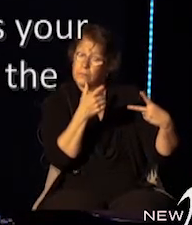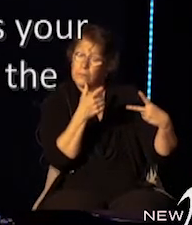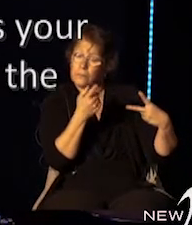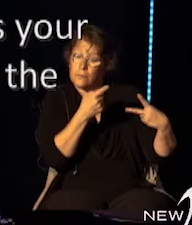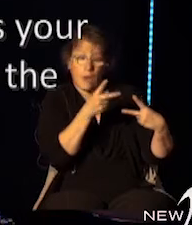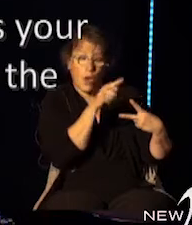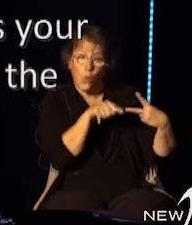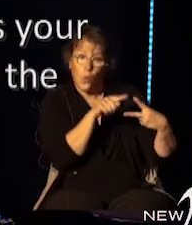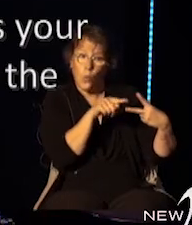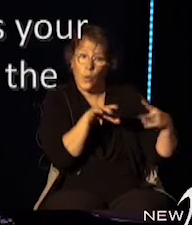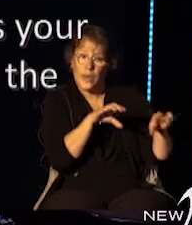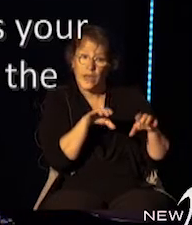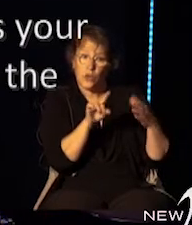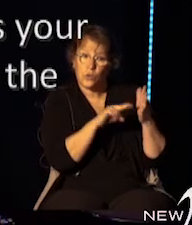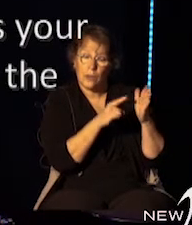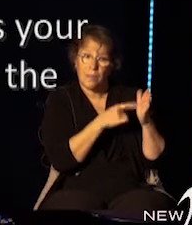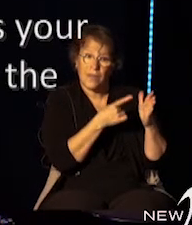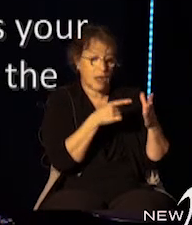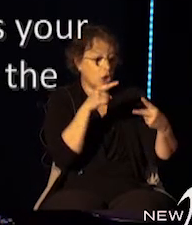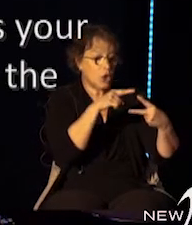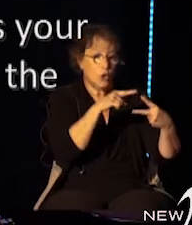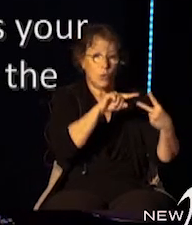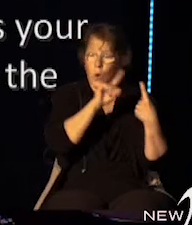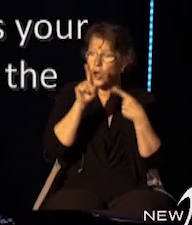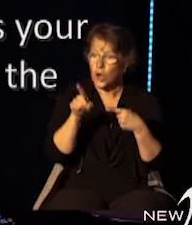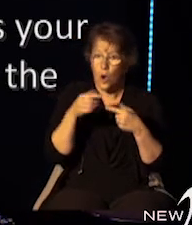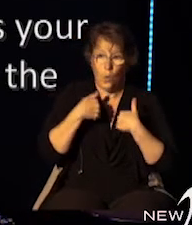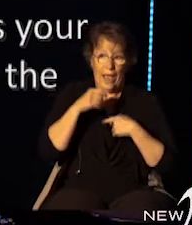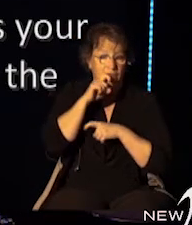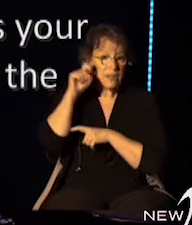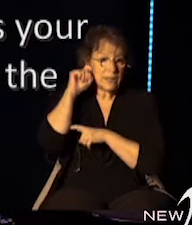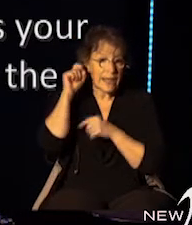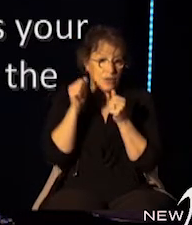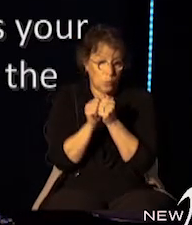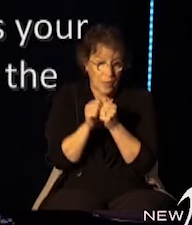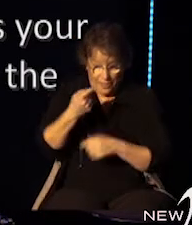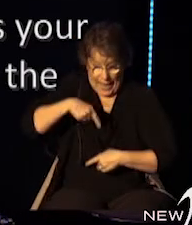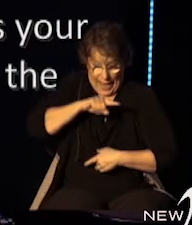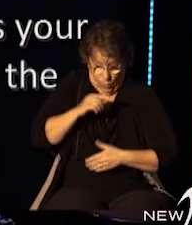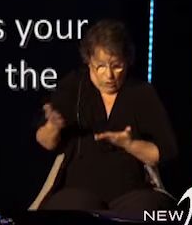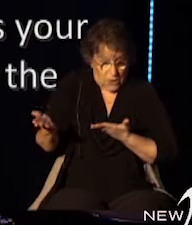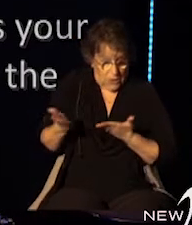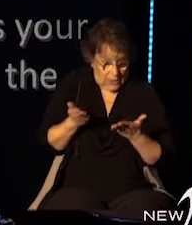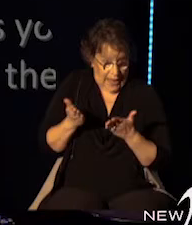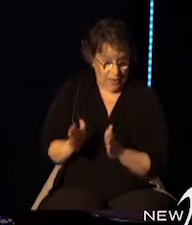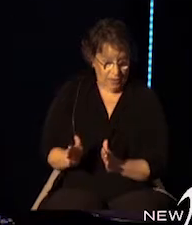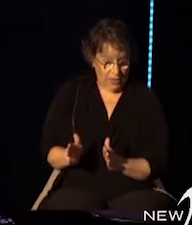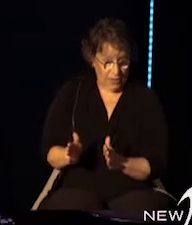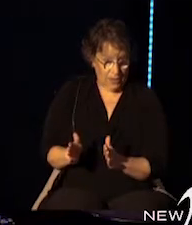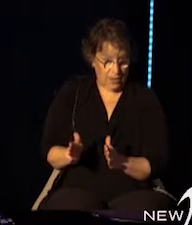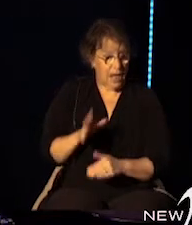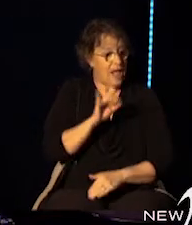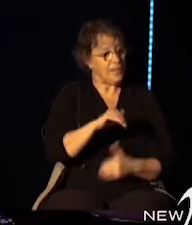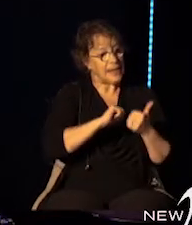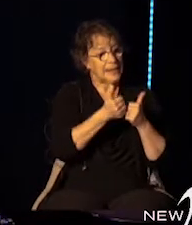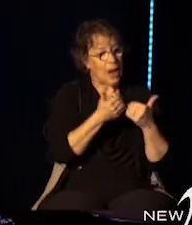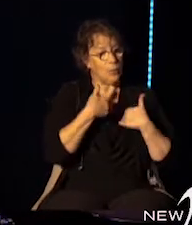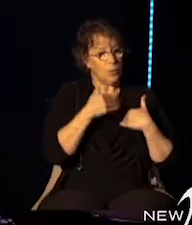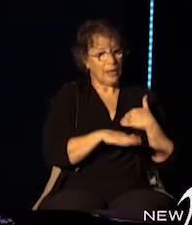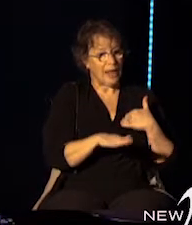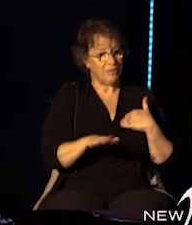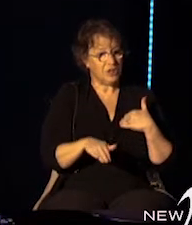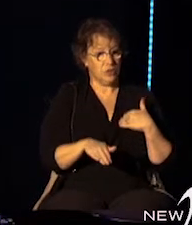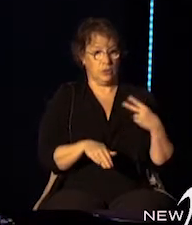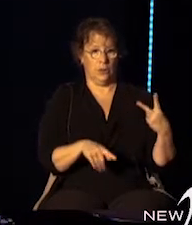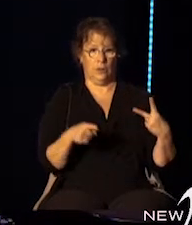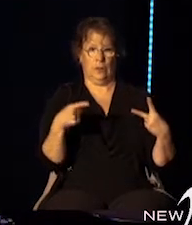You go sleep with our slave. And that's how this will come about. Well, that